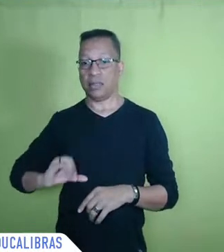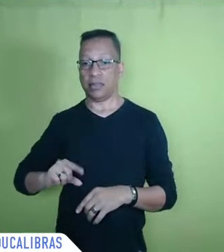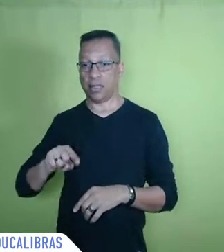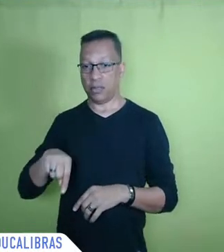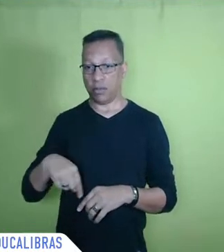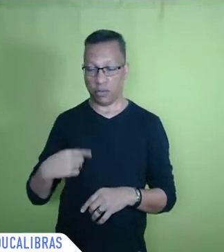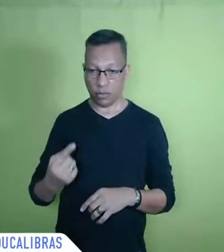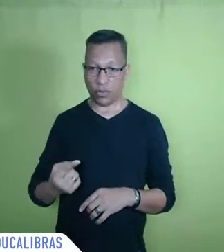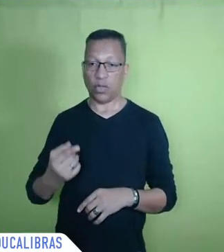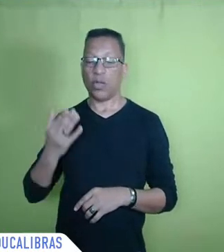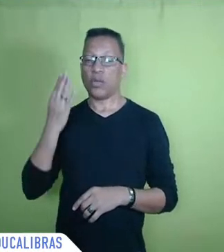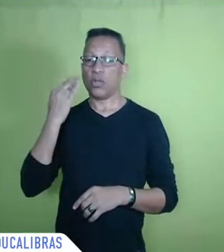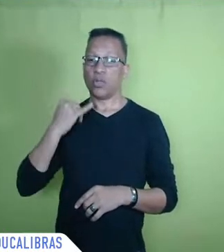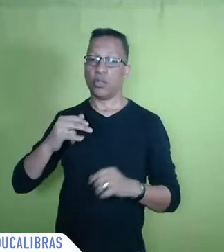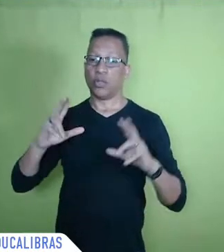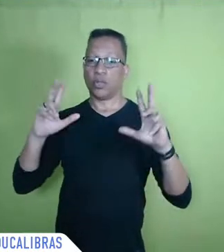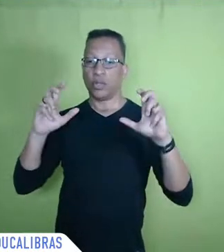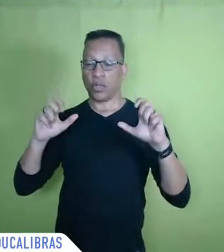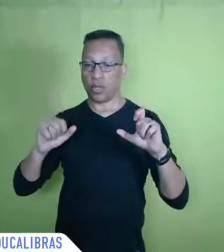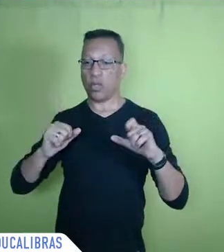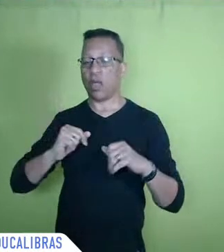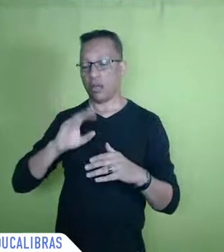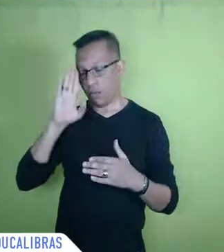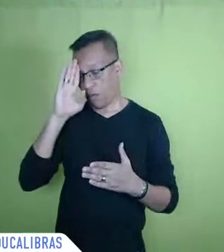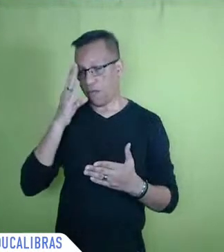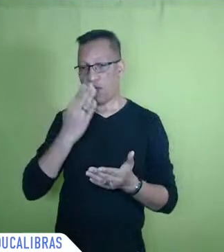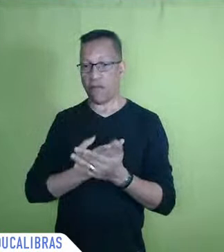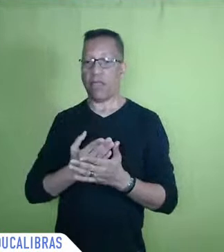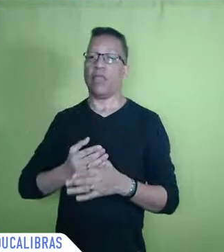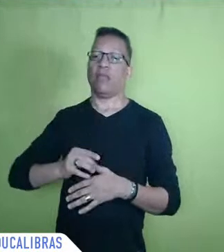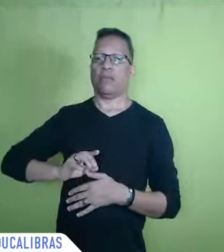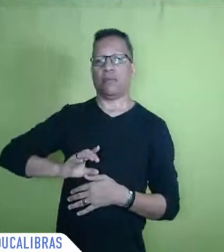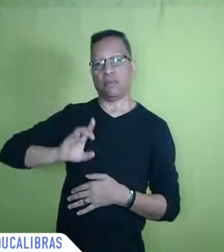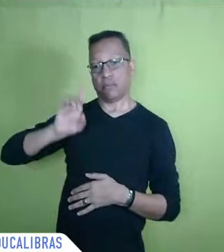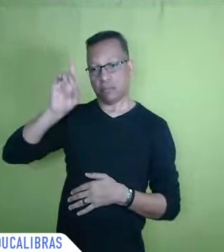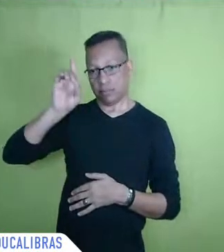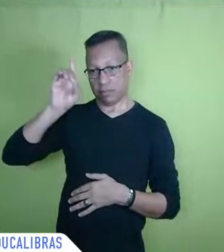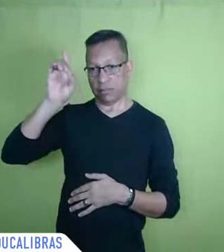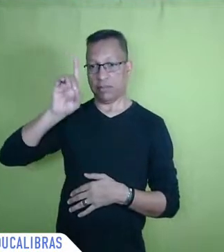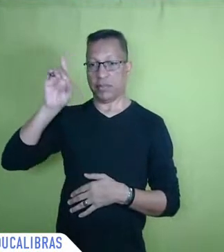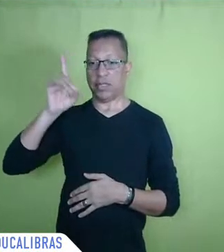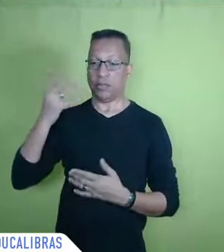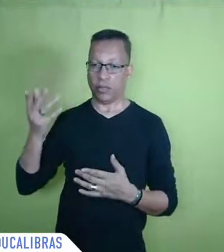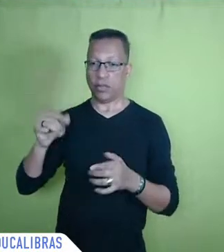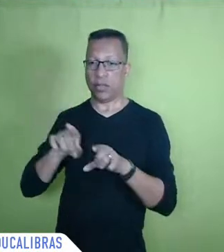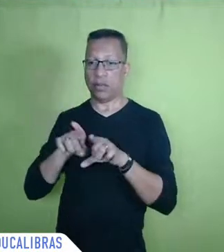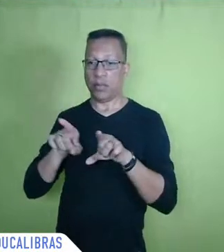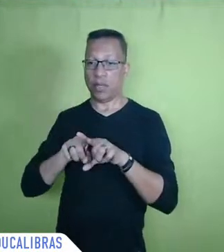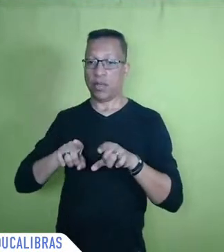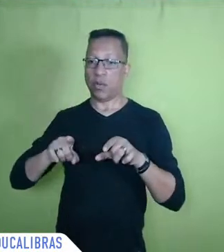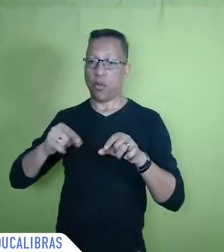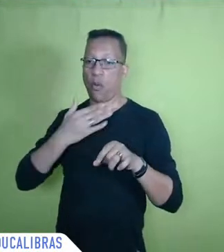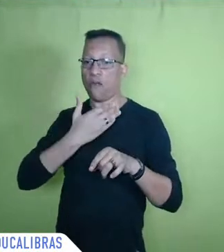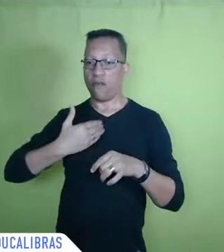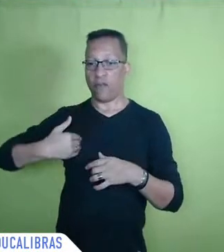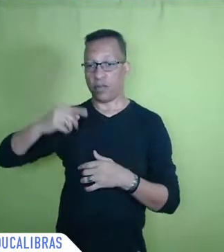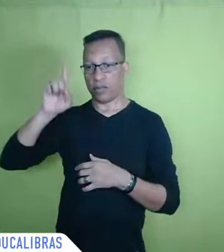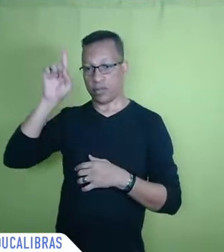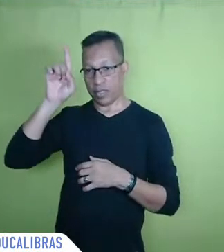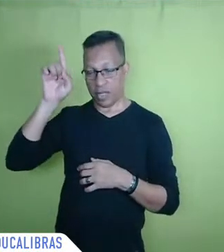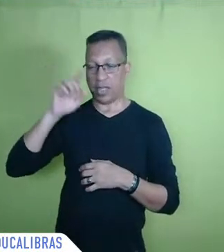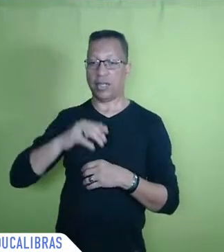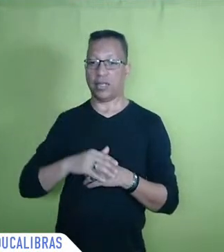I am also a Christian, I believe in the King of Heaven and the King on